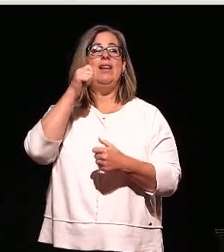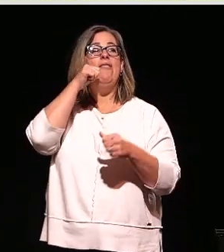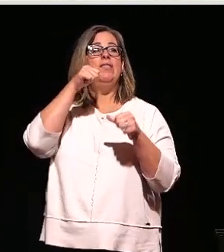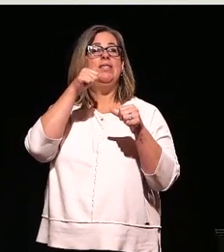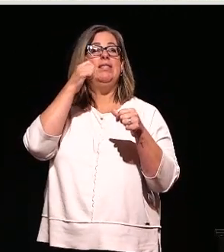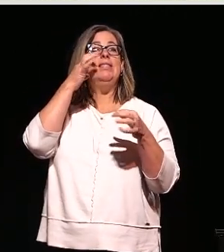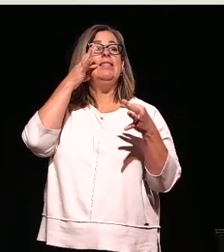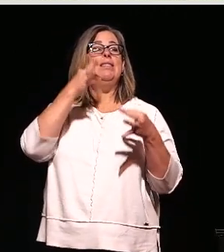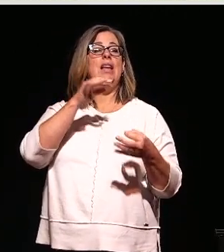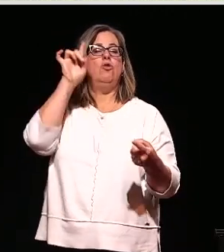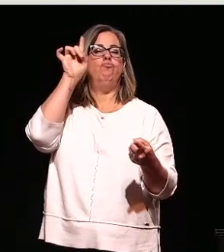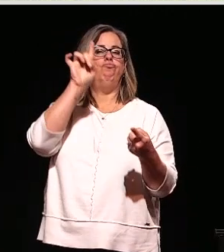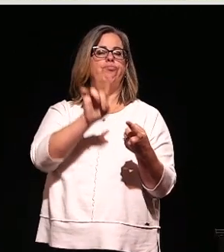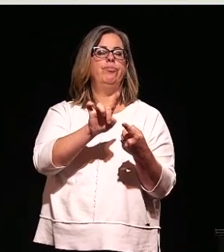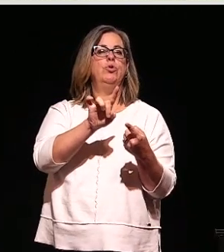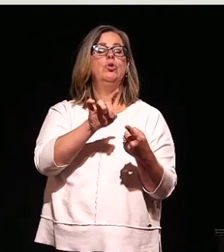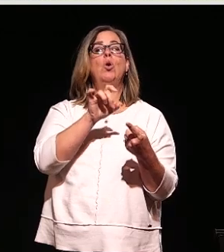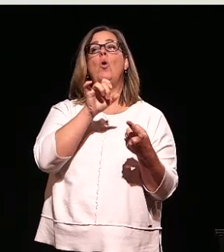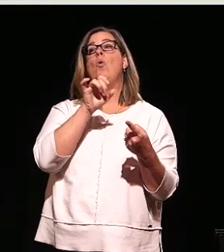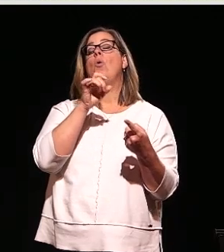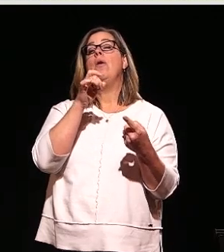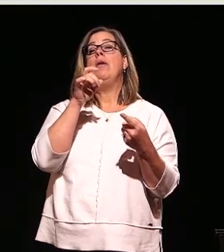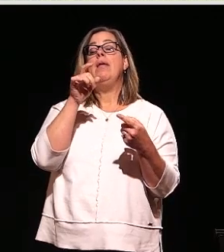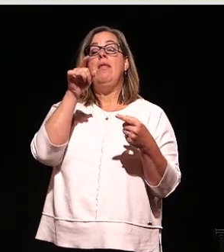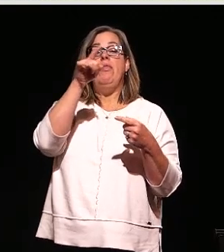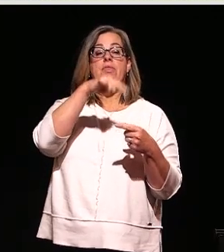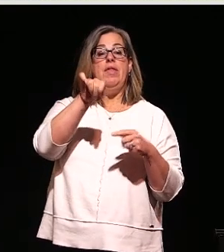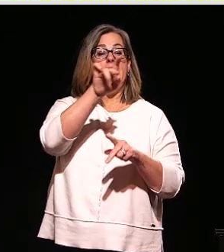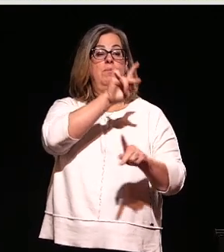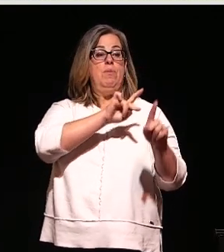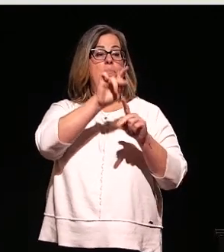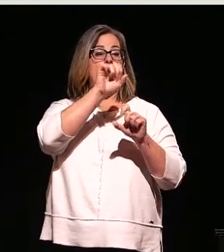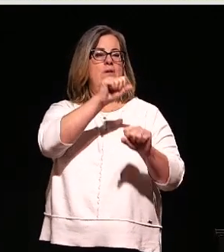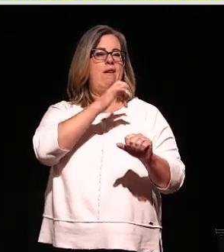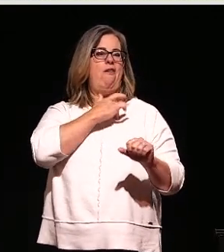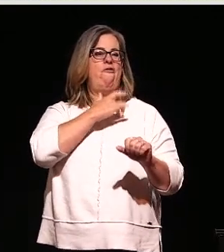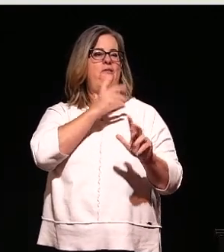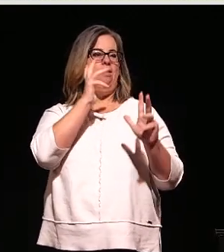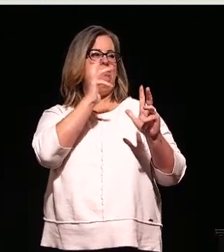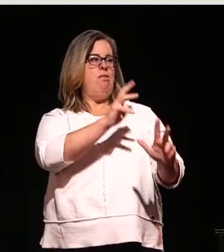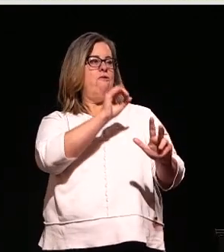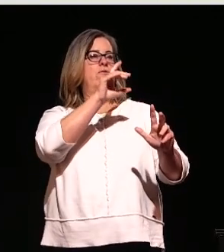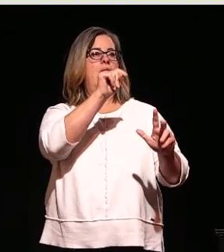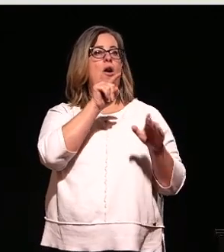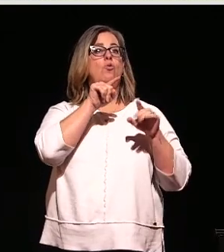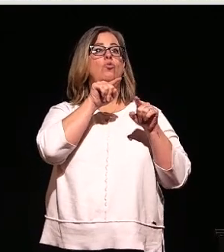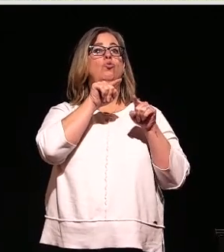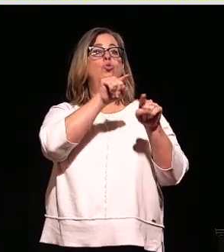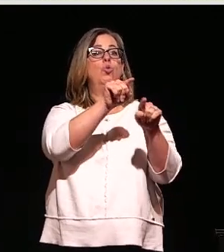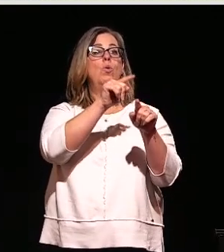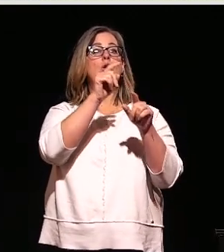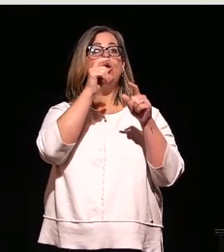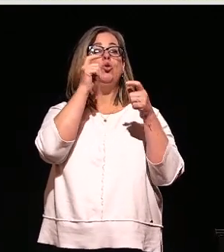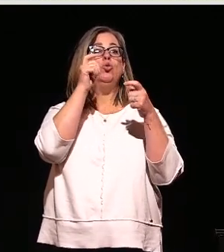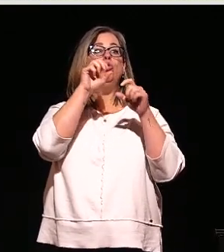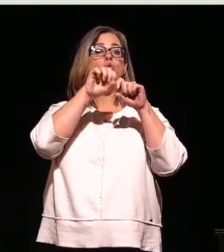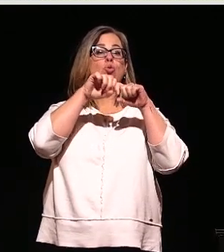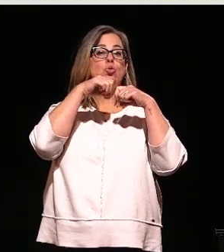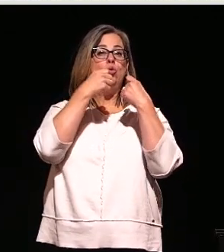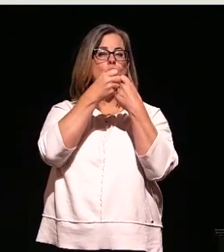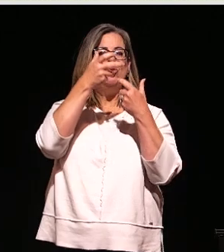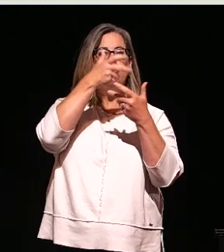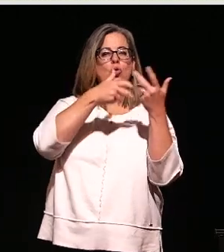abstaining for the evening or forever, these folks can feel marginalized during social and workplace events. Hi, I'm Shelley